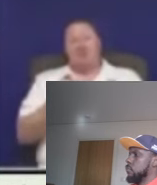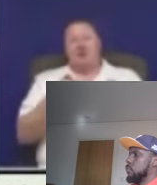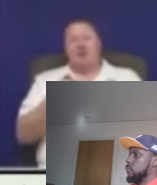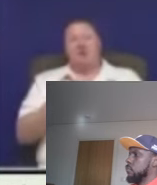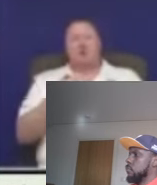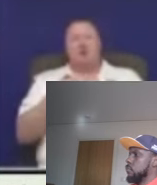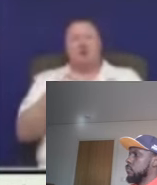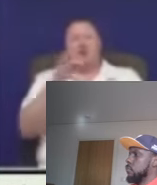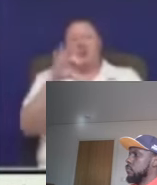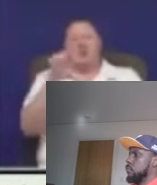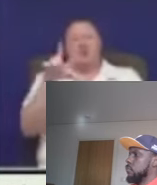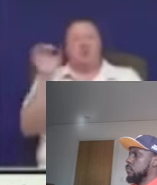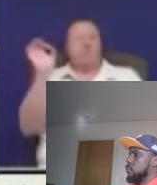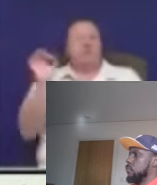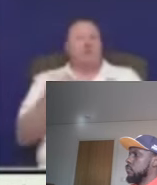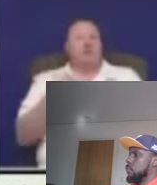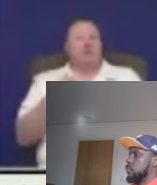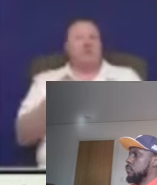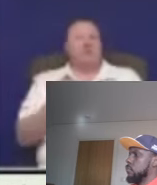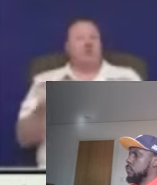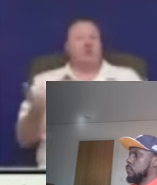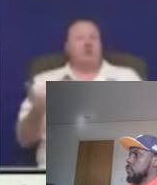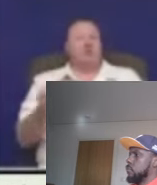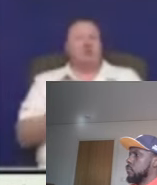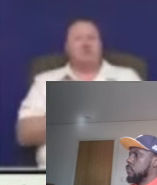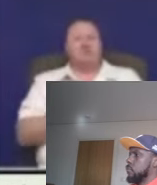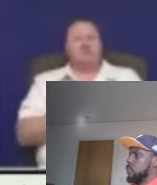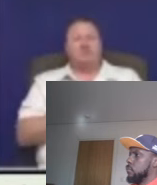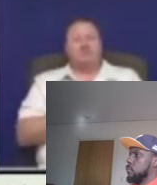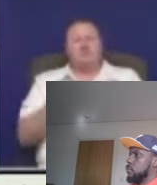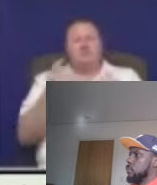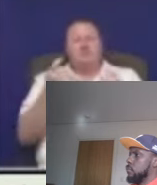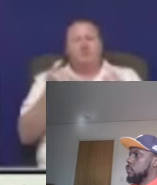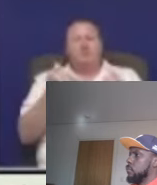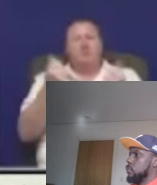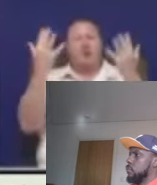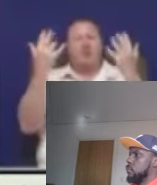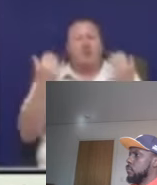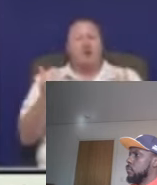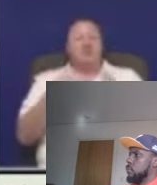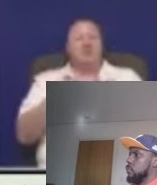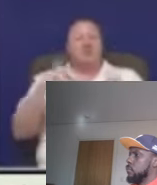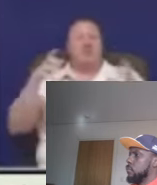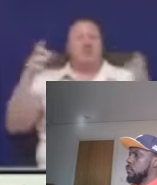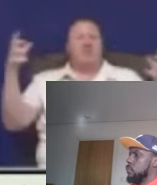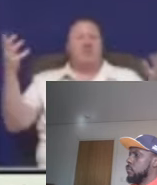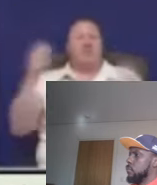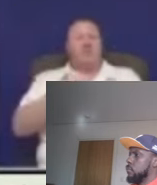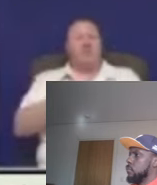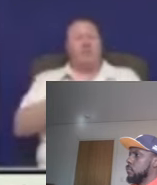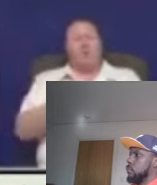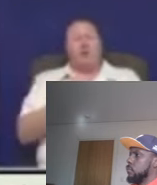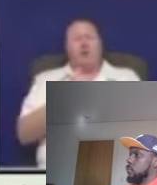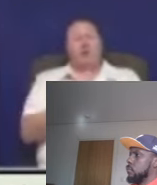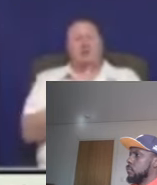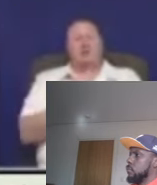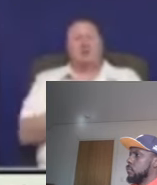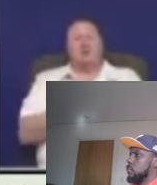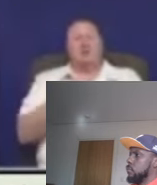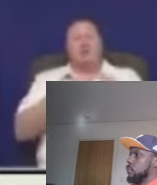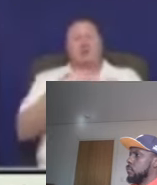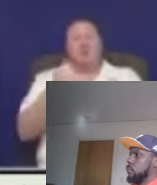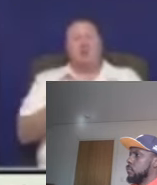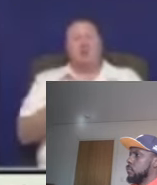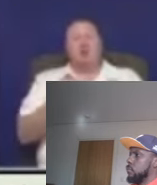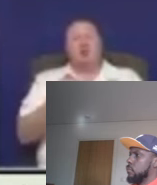remains 37% complete, with its budget inflated far beyond its initial scope. The project has been handed over to